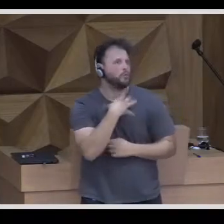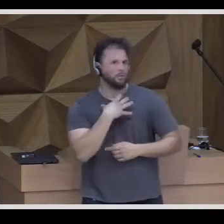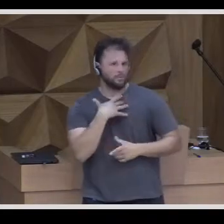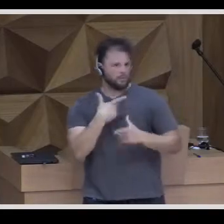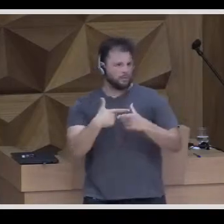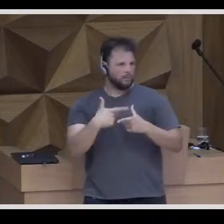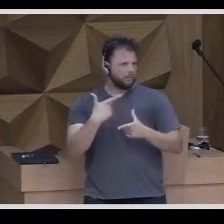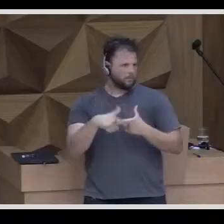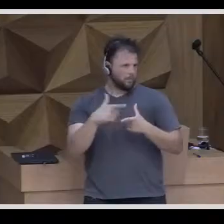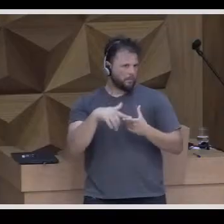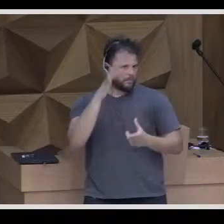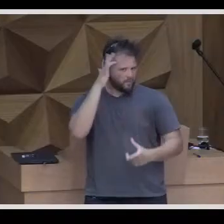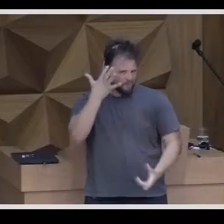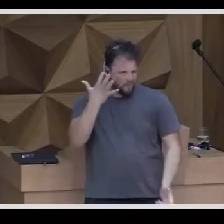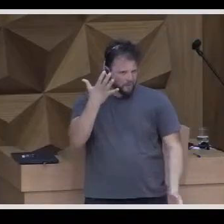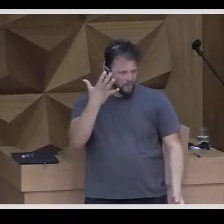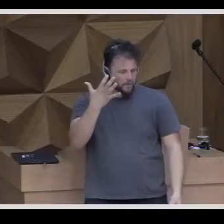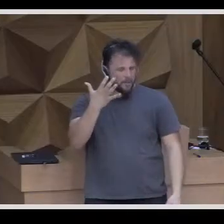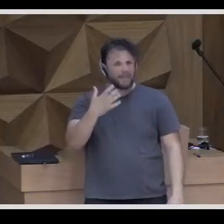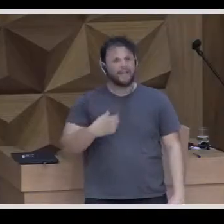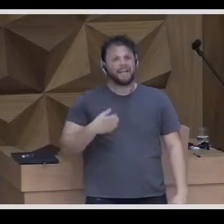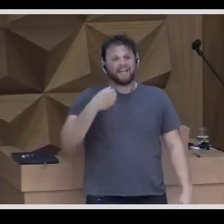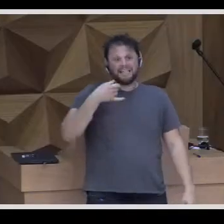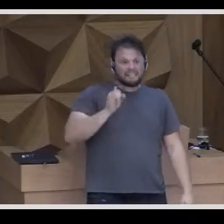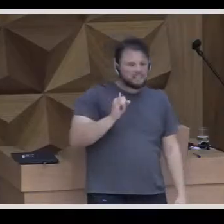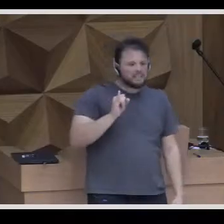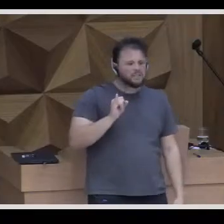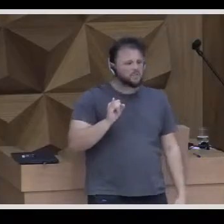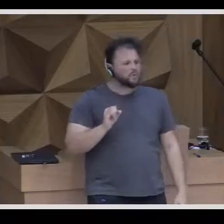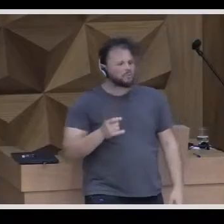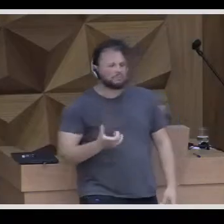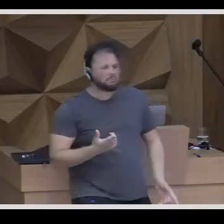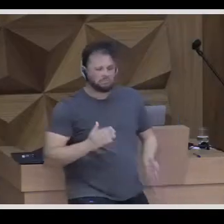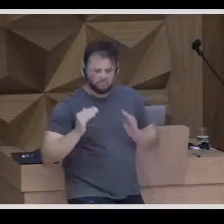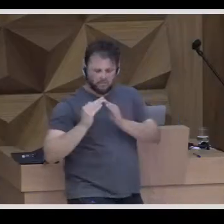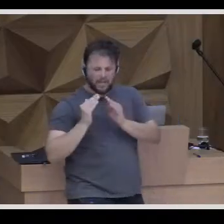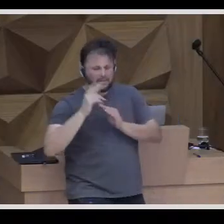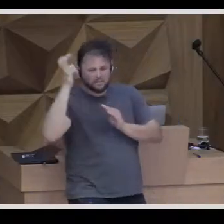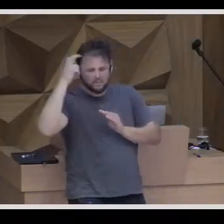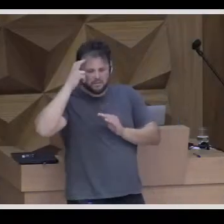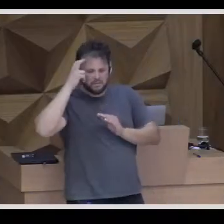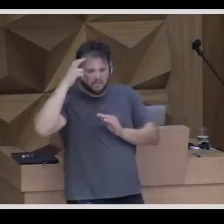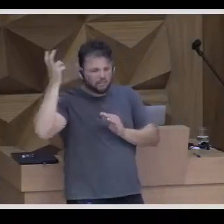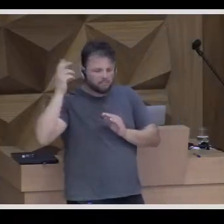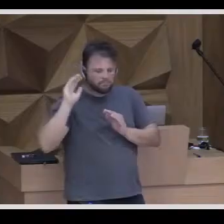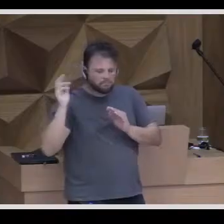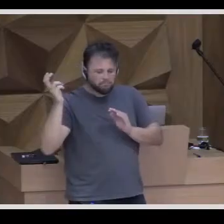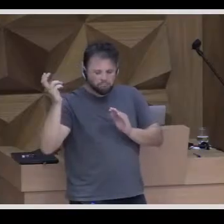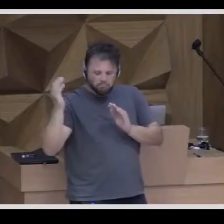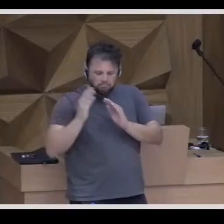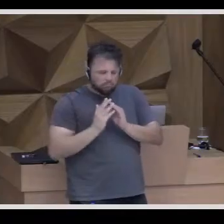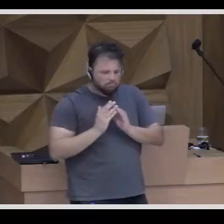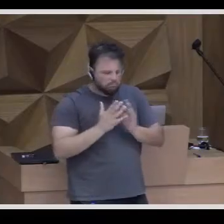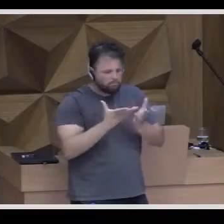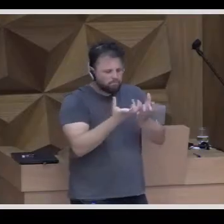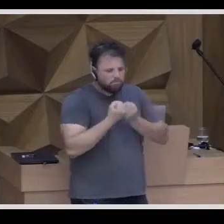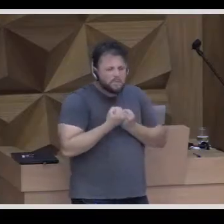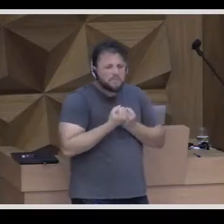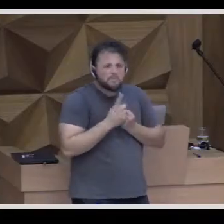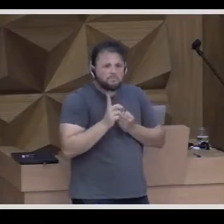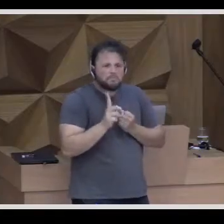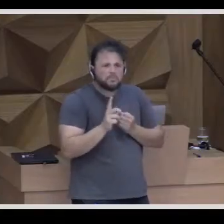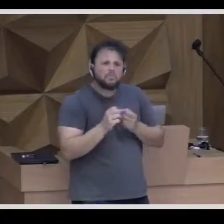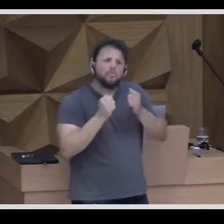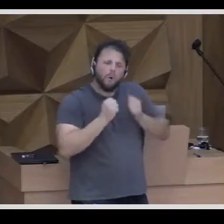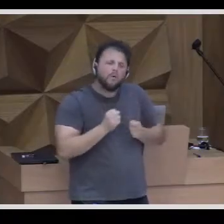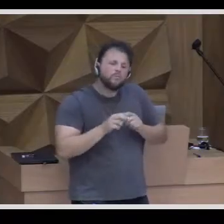things, so back to our smart home, we can use technology to monitor things like gait analysis or medication, or